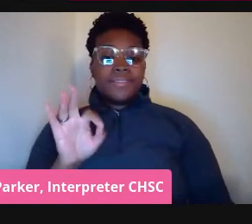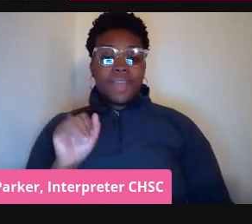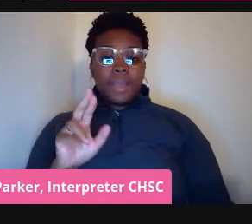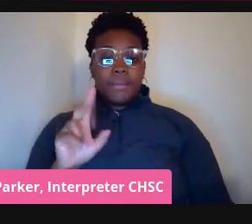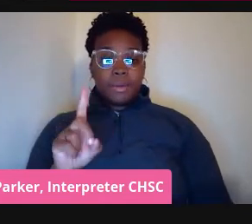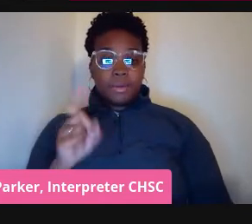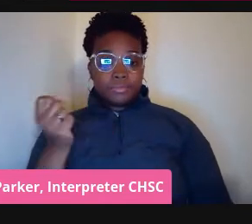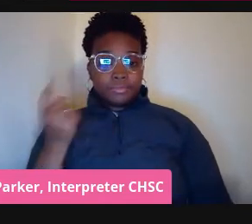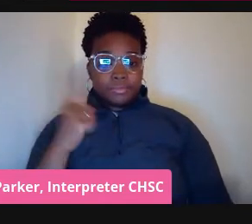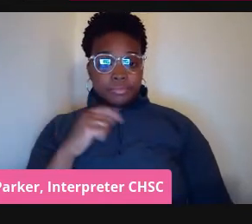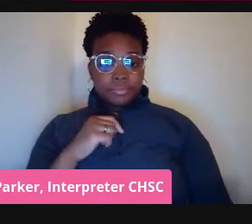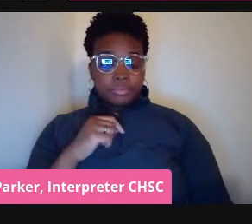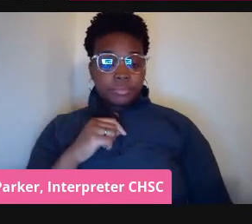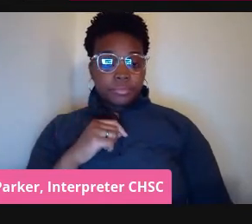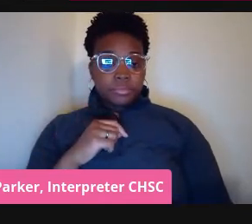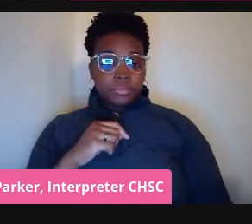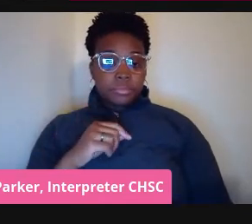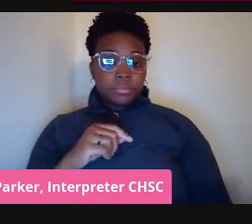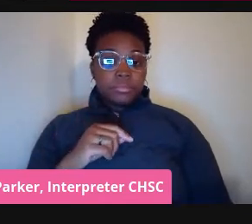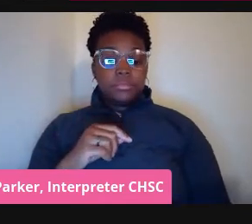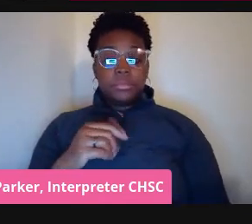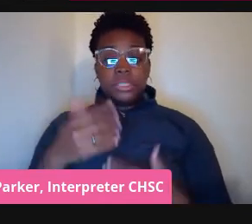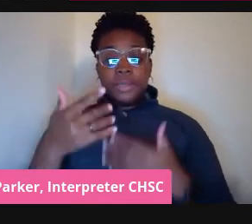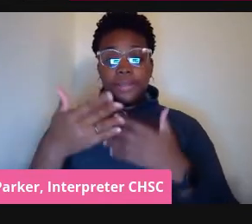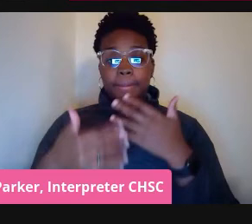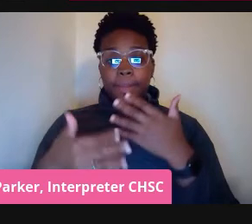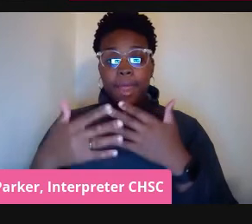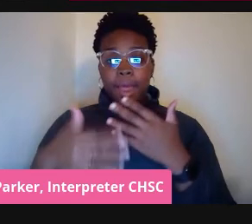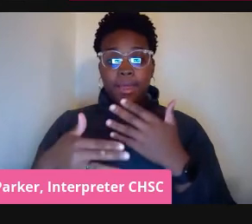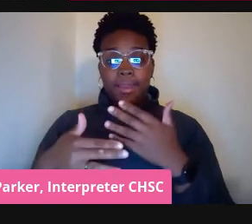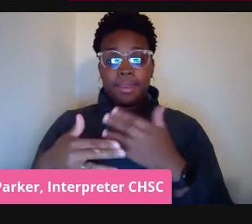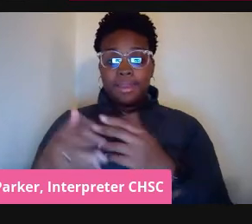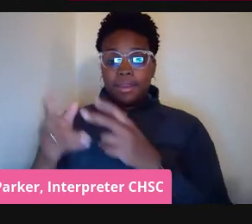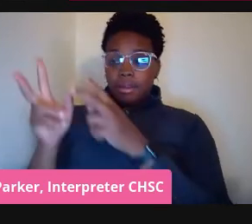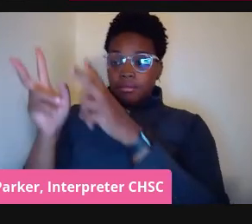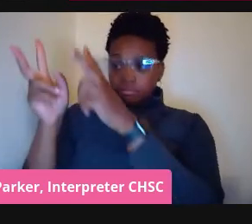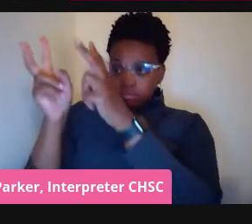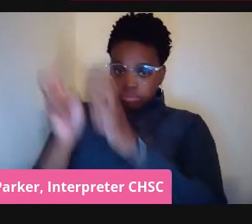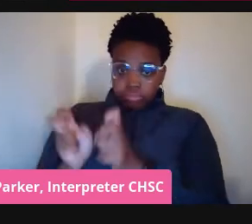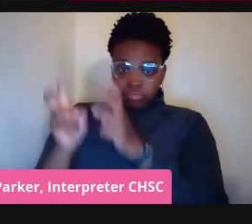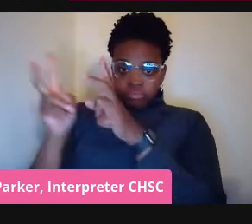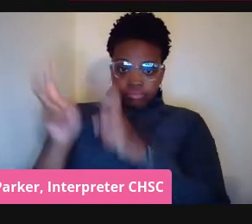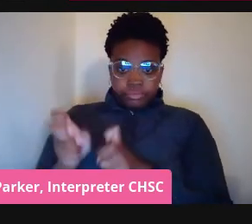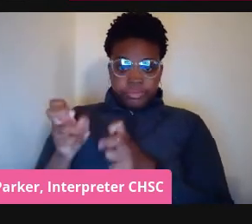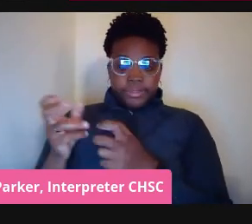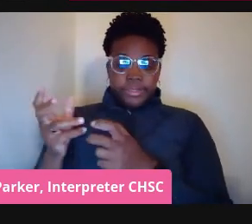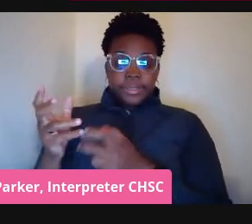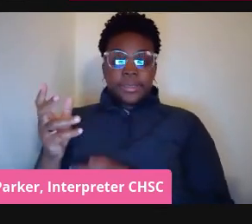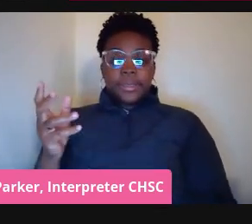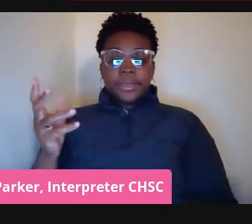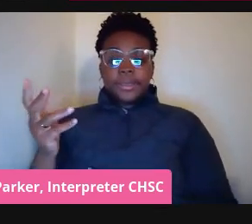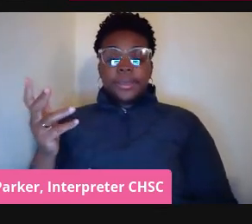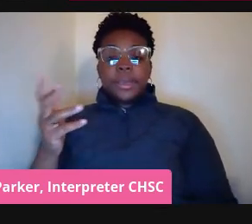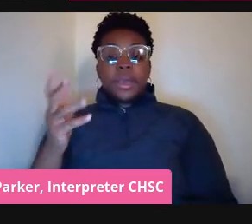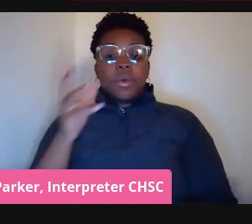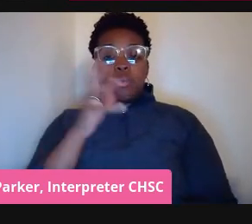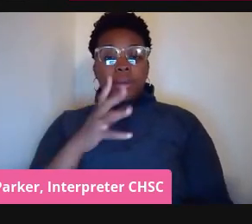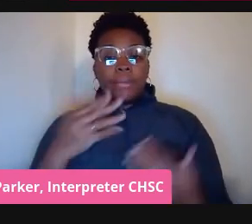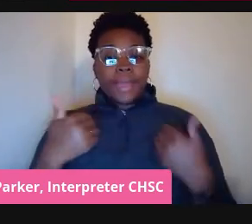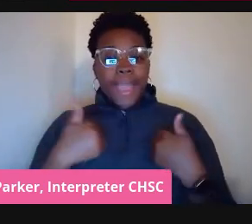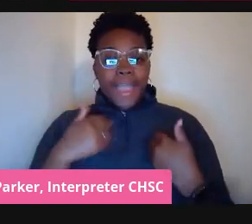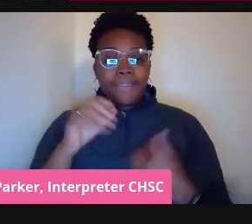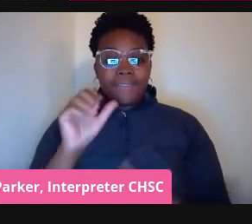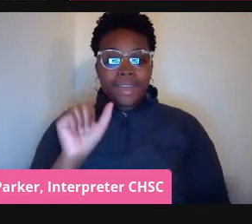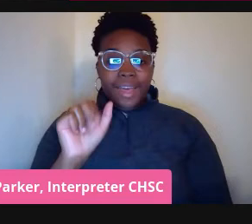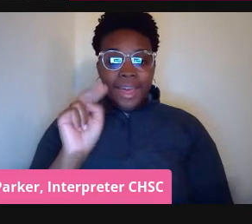you know, you're, like I said, the blood supply, they feed off blood, women might experience anemia.